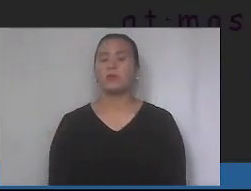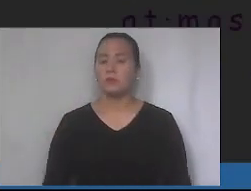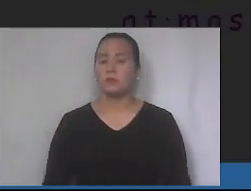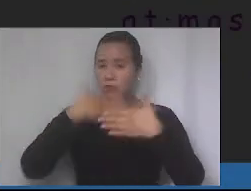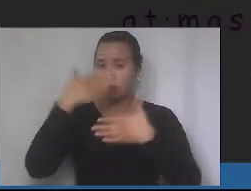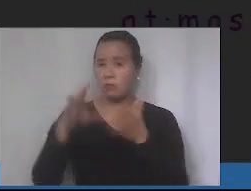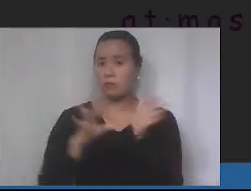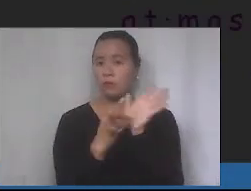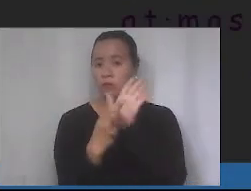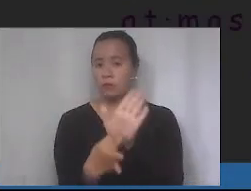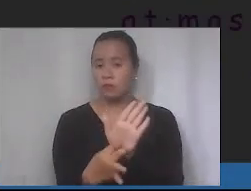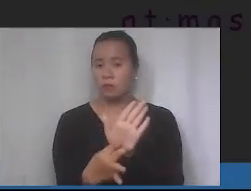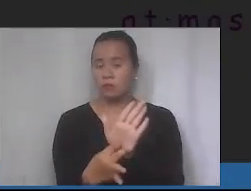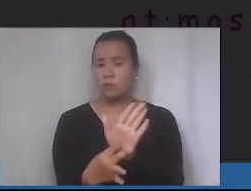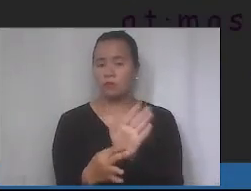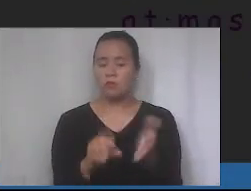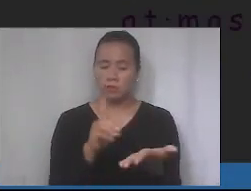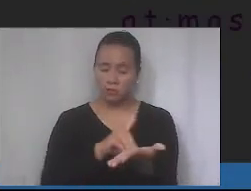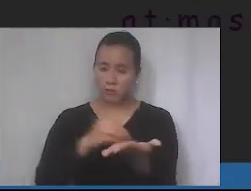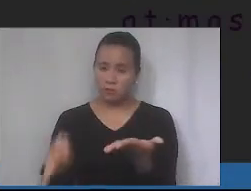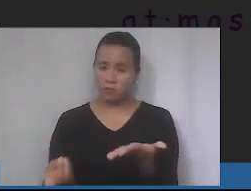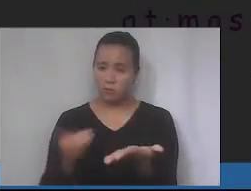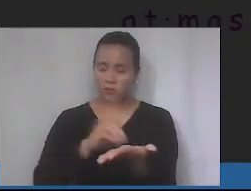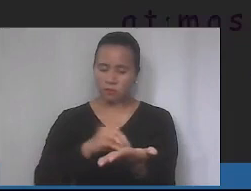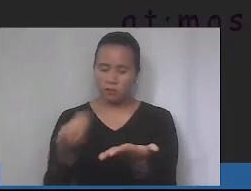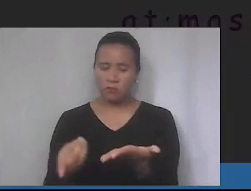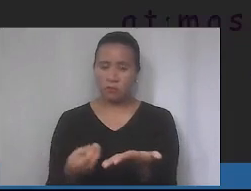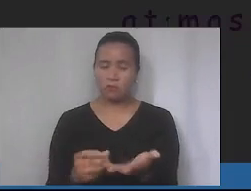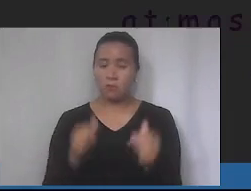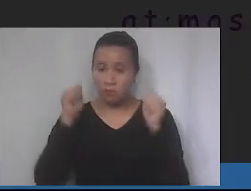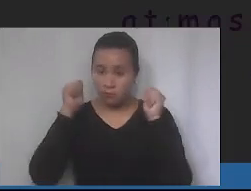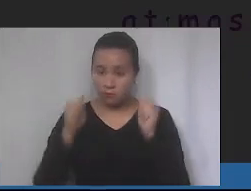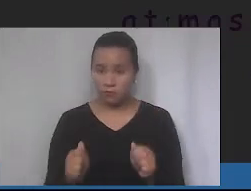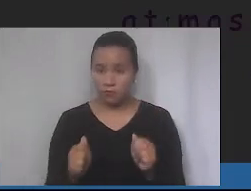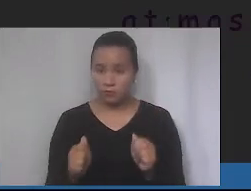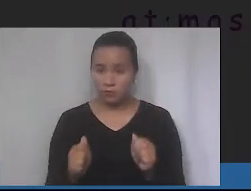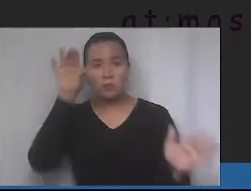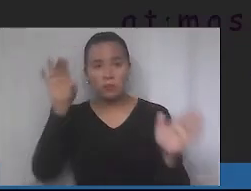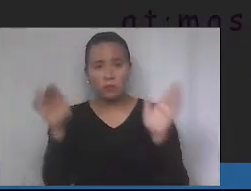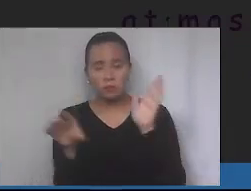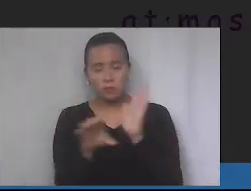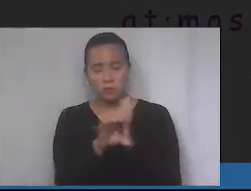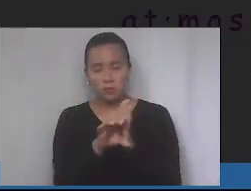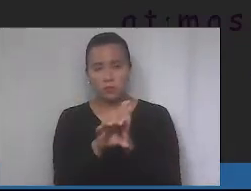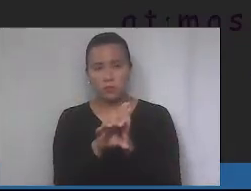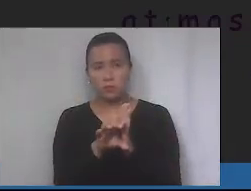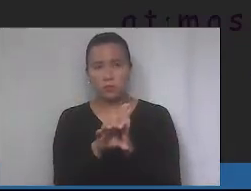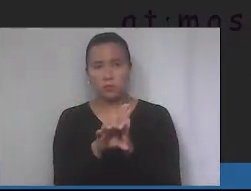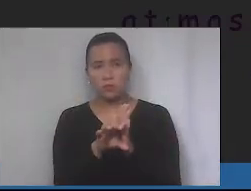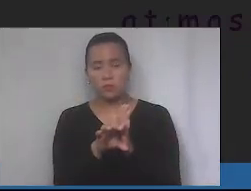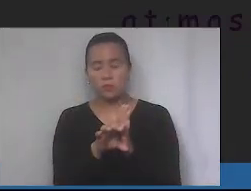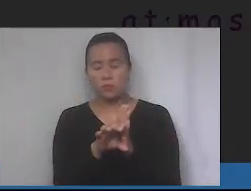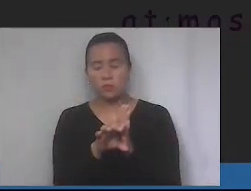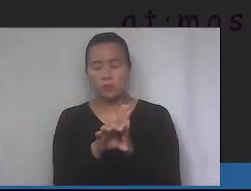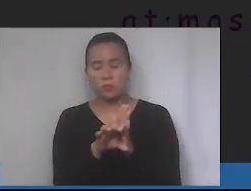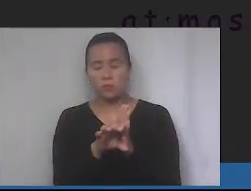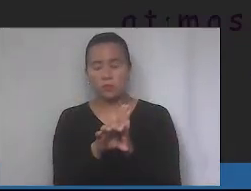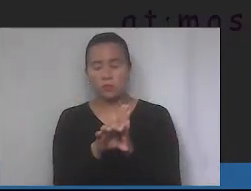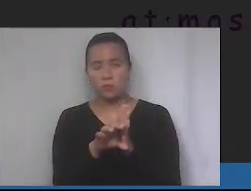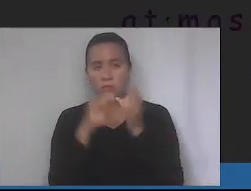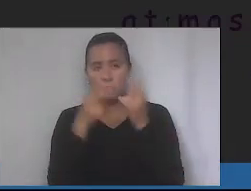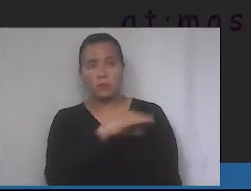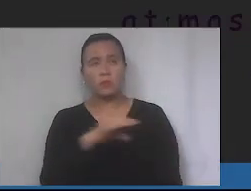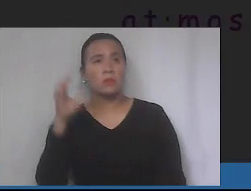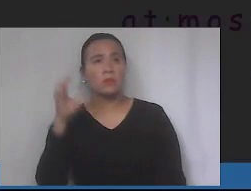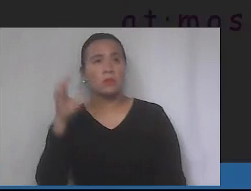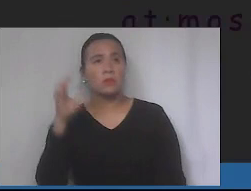size of the text and the spacing. Another feature is the picture dictionary. It gives the ability to see